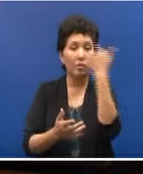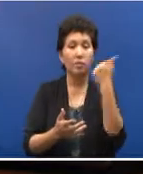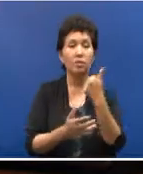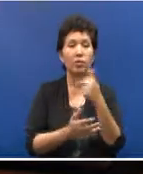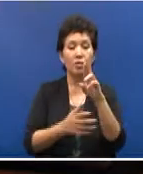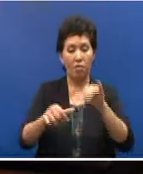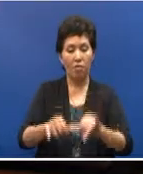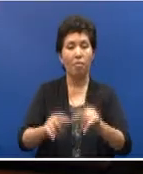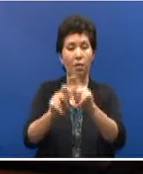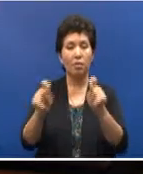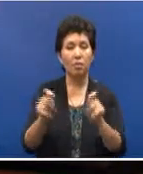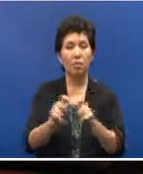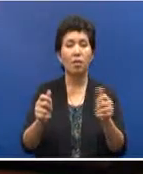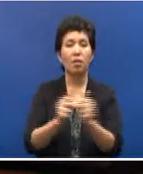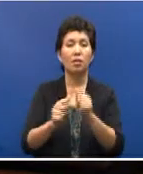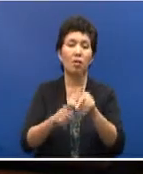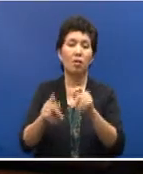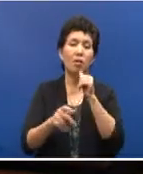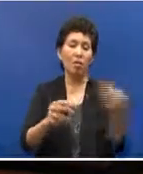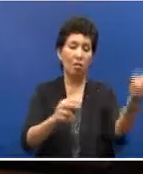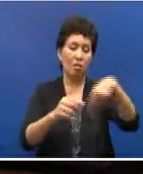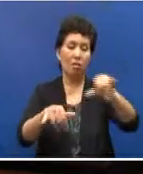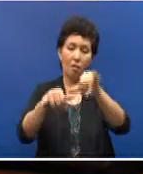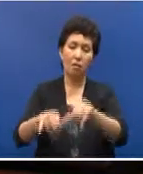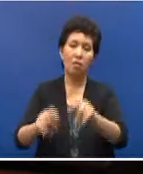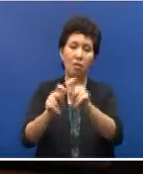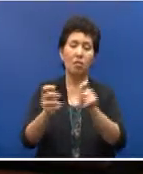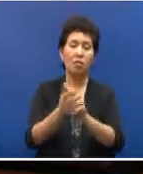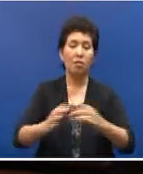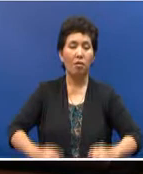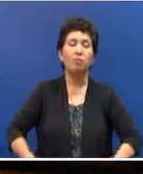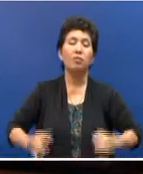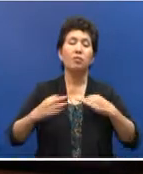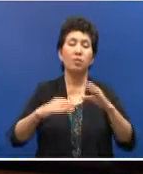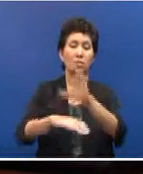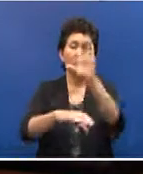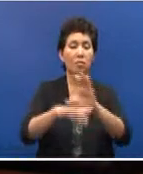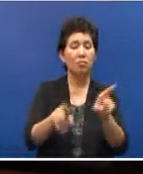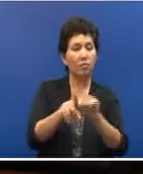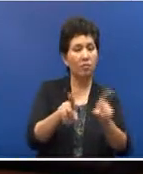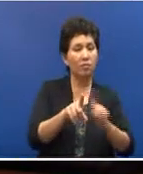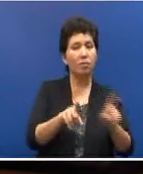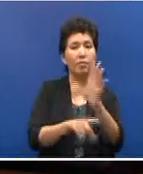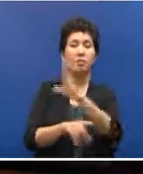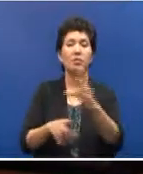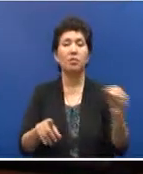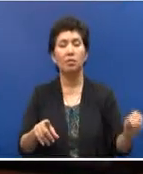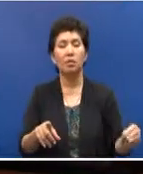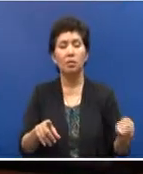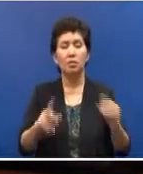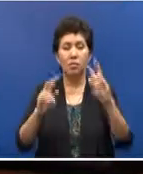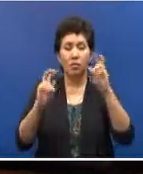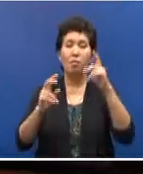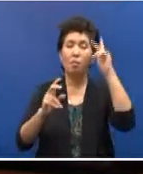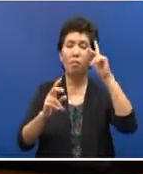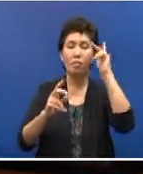racism and ethnocentrism, okay, basically which is based on physical and cultural differences, and then competitions